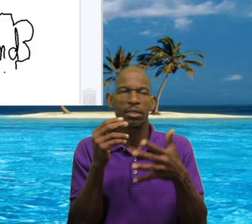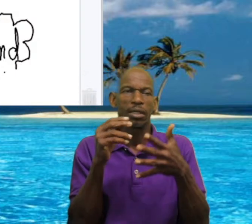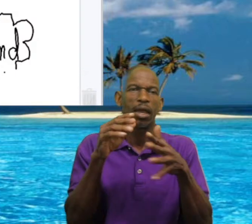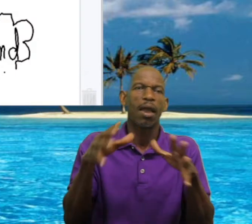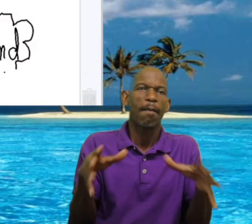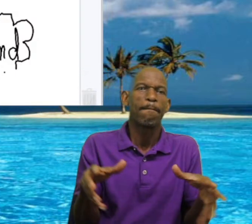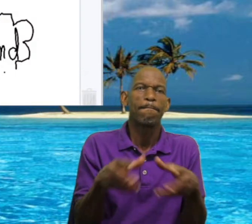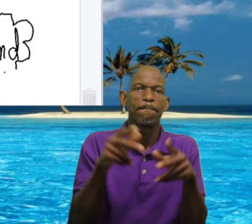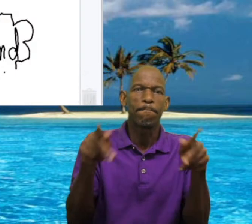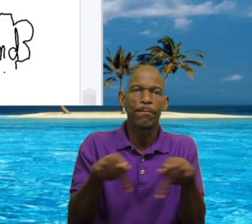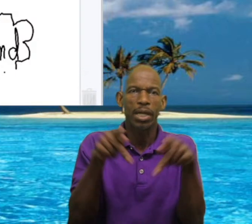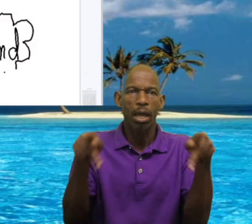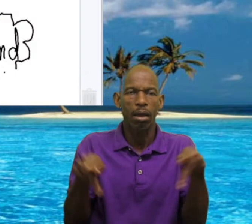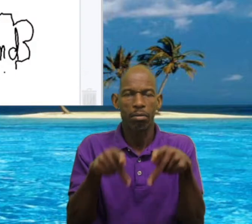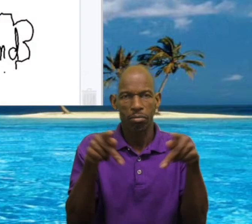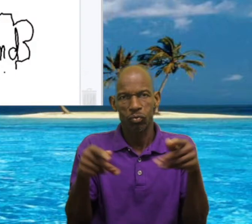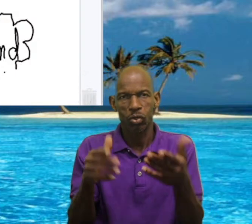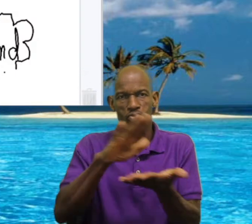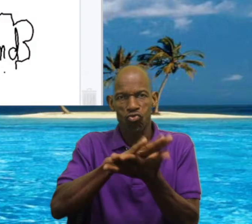and